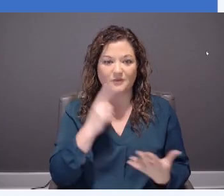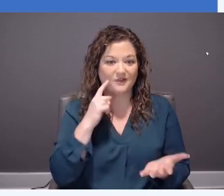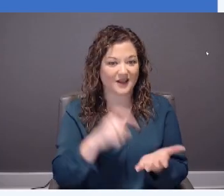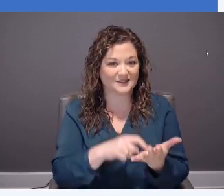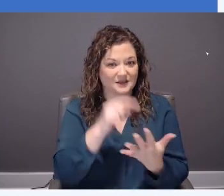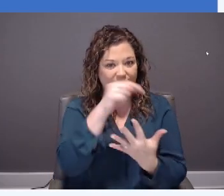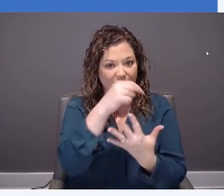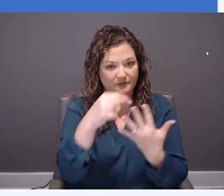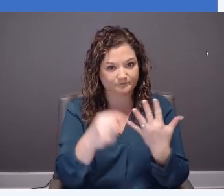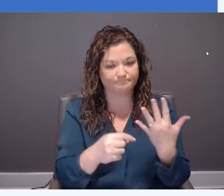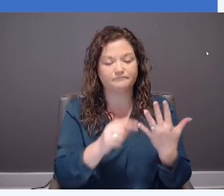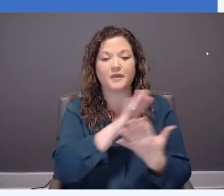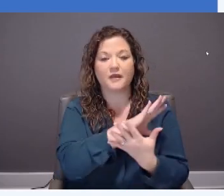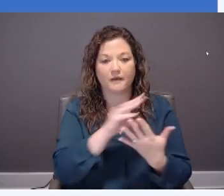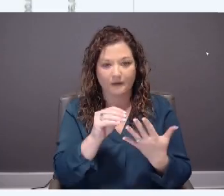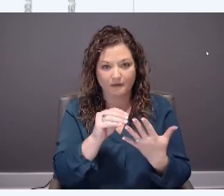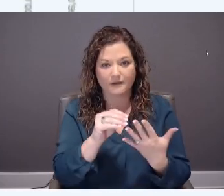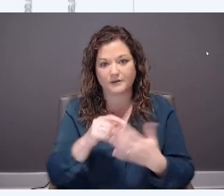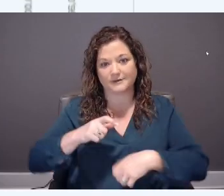the funding.